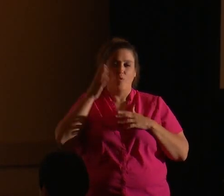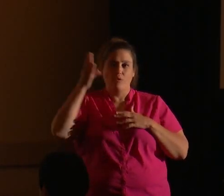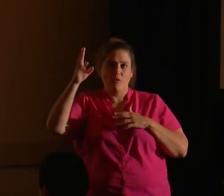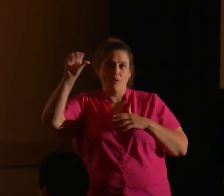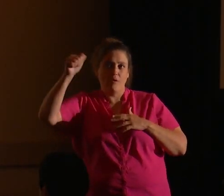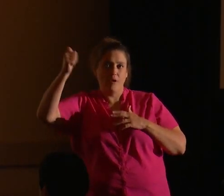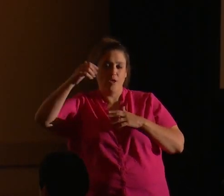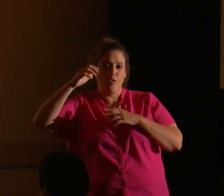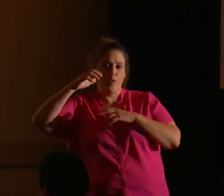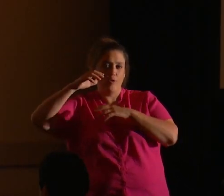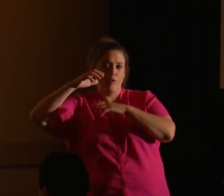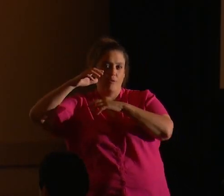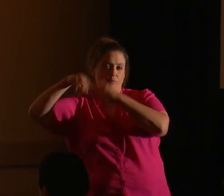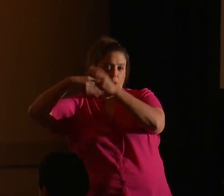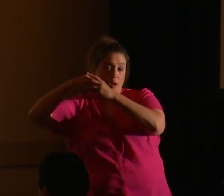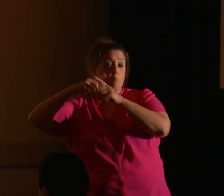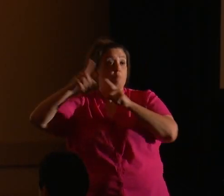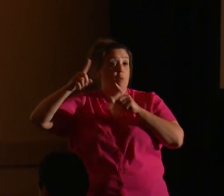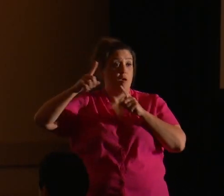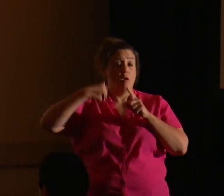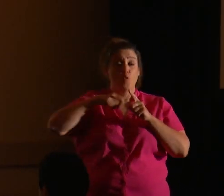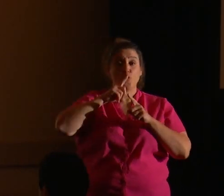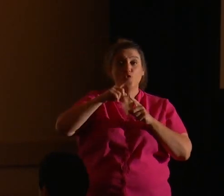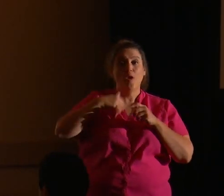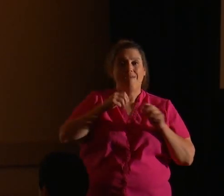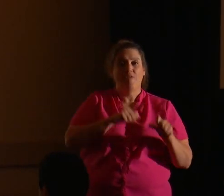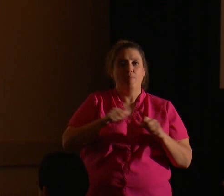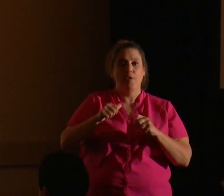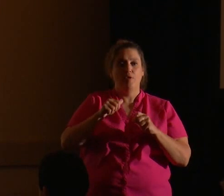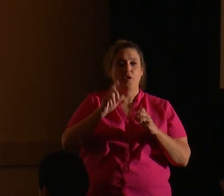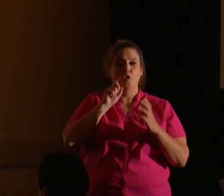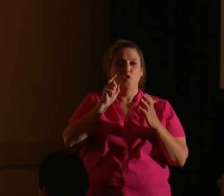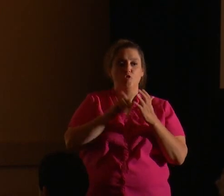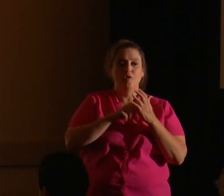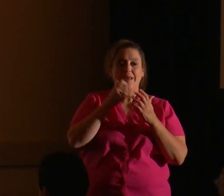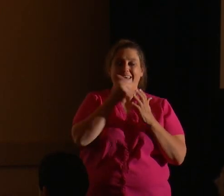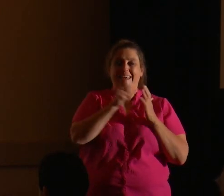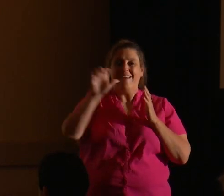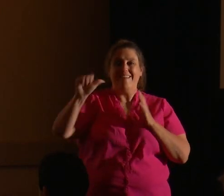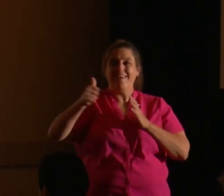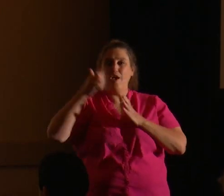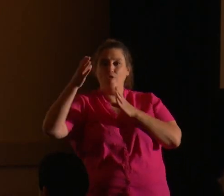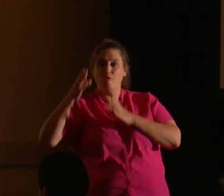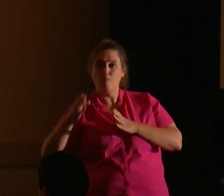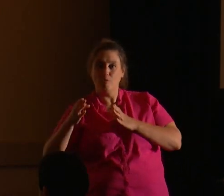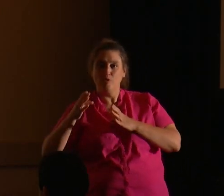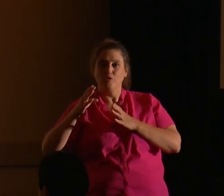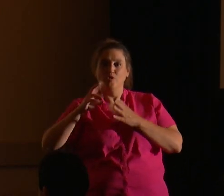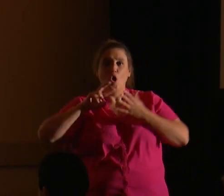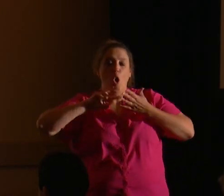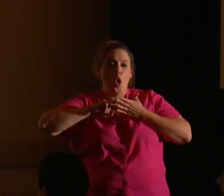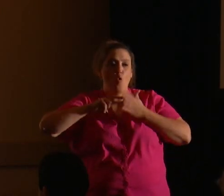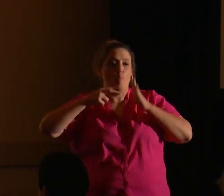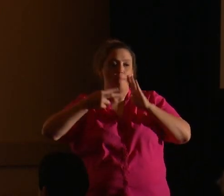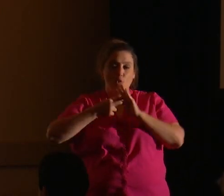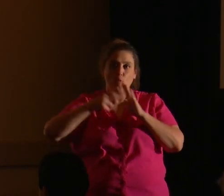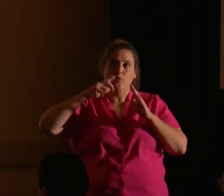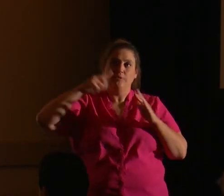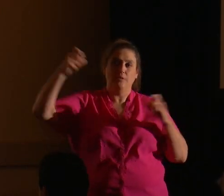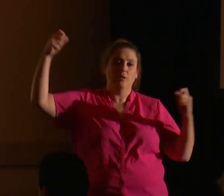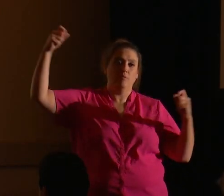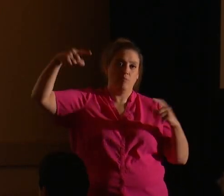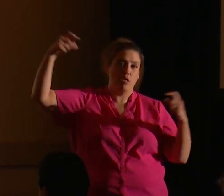But we do have the sensitivity to detect any other civilization that was intentionally broadcasting